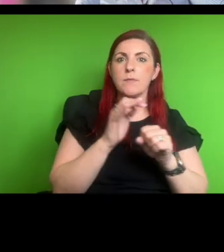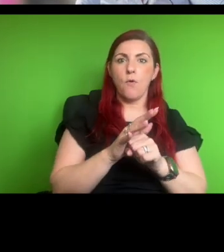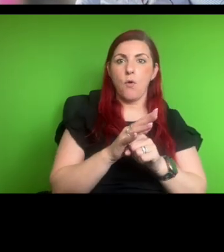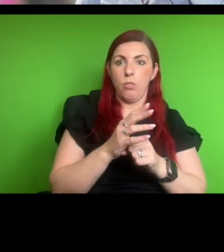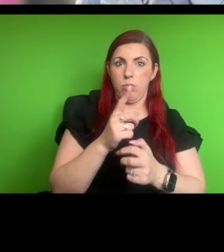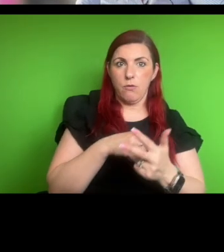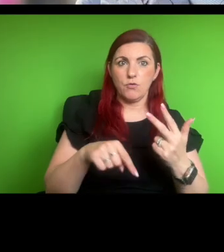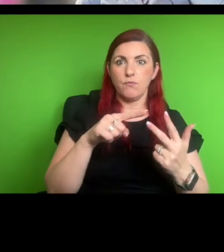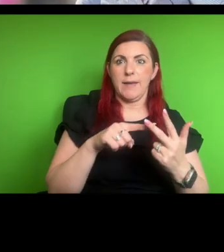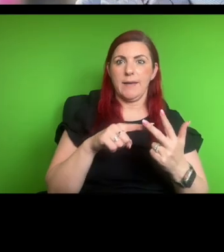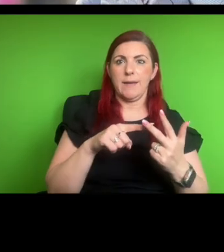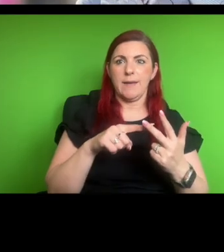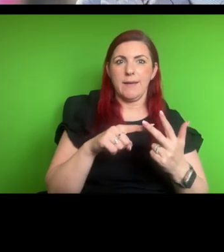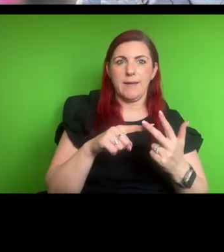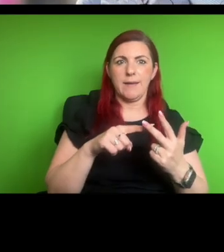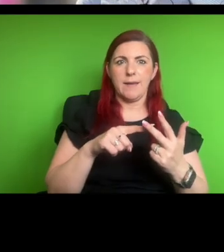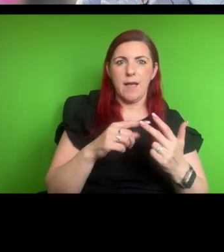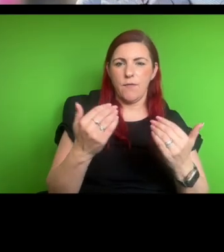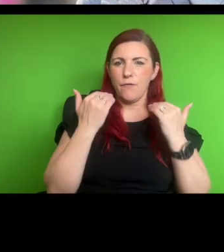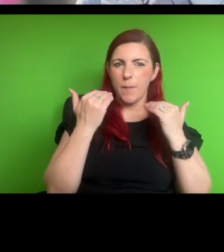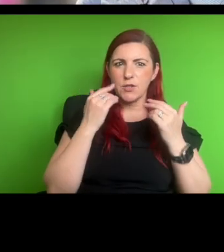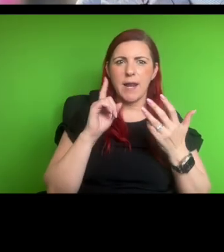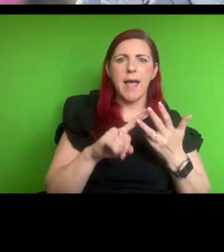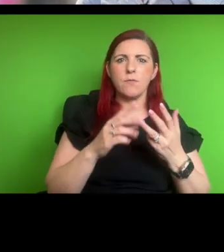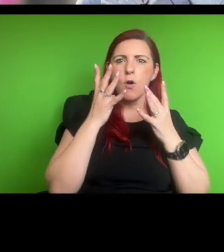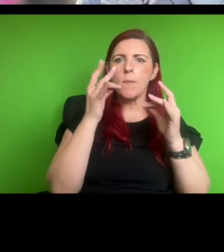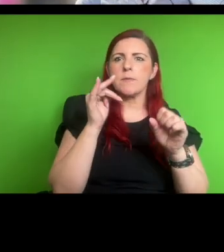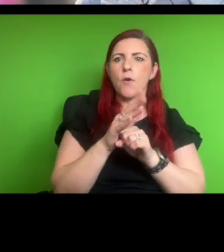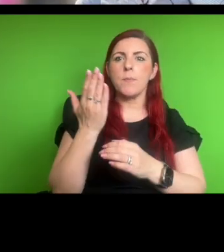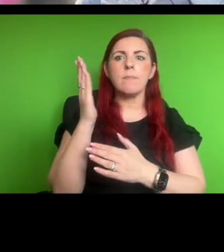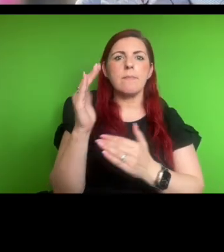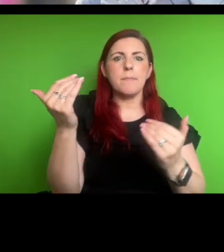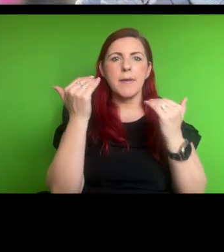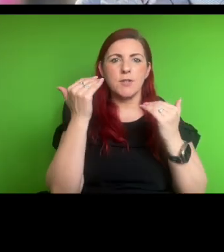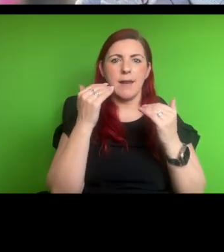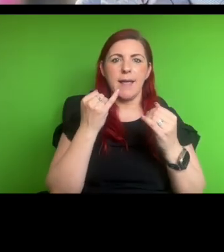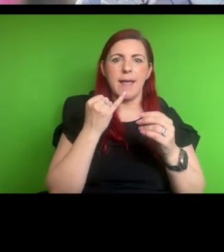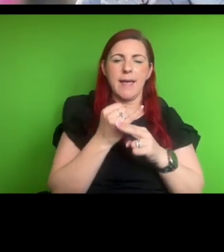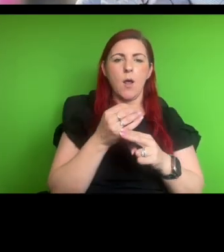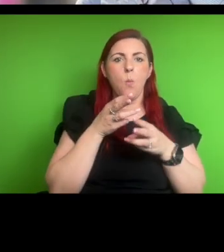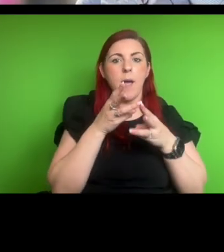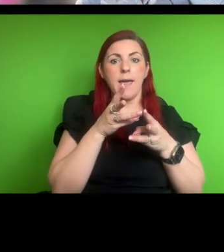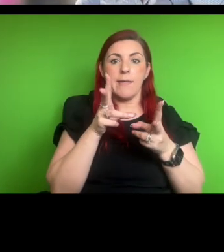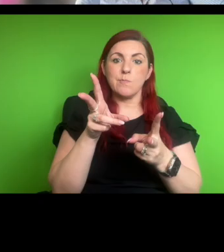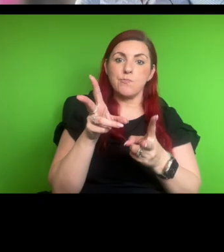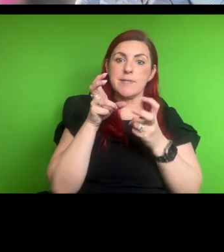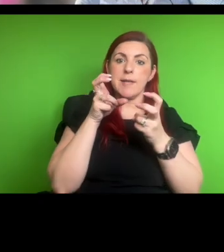and requirements for the presentation of the information that is perceivable and